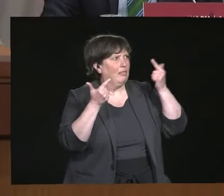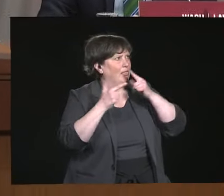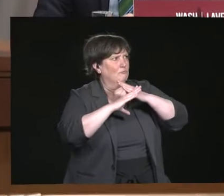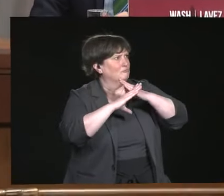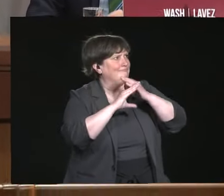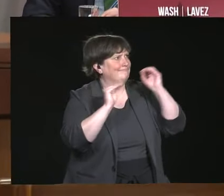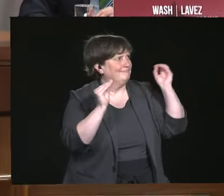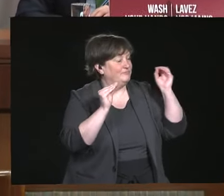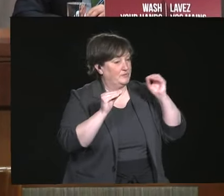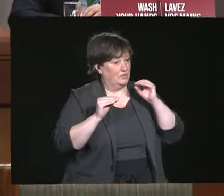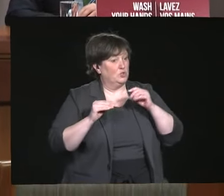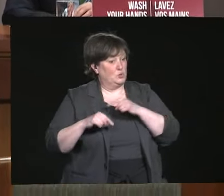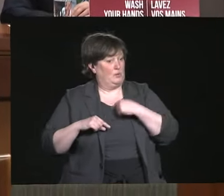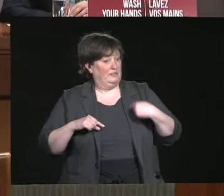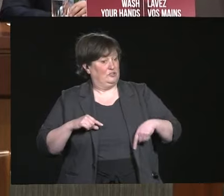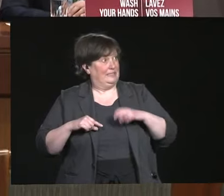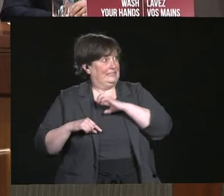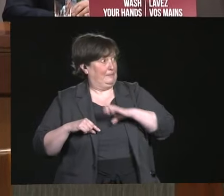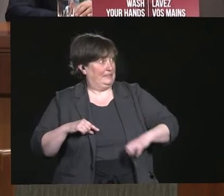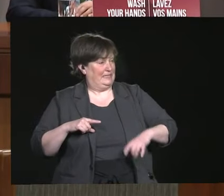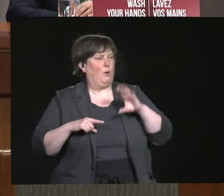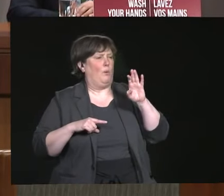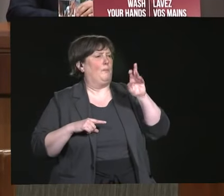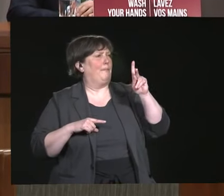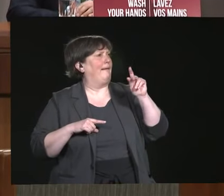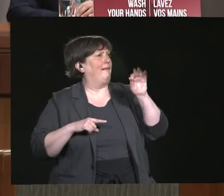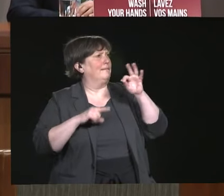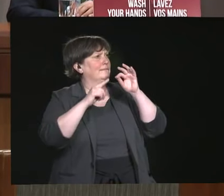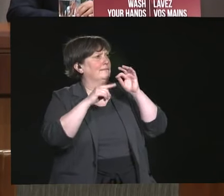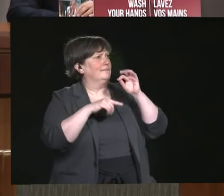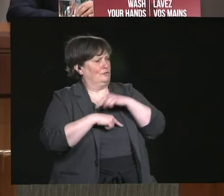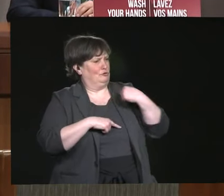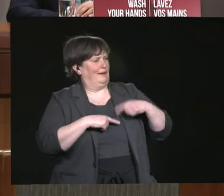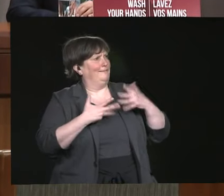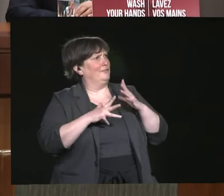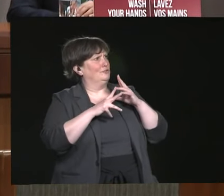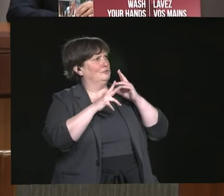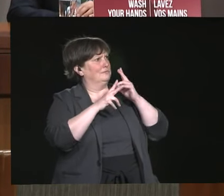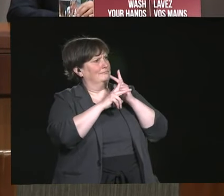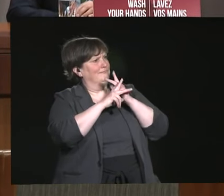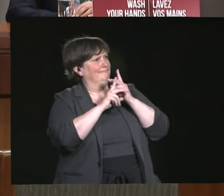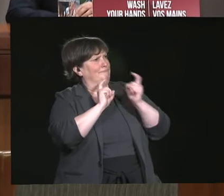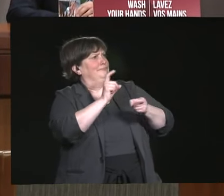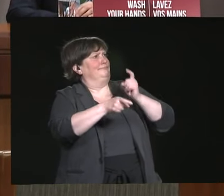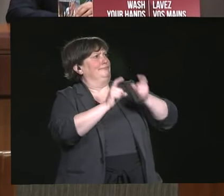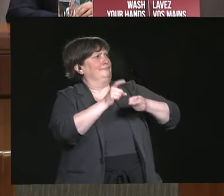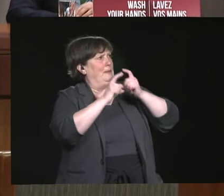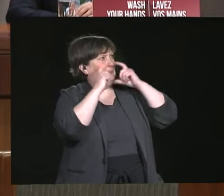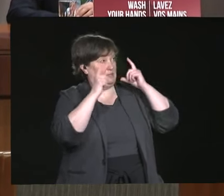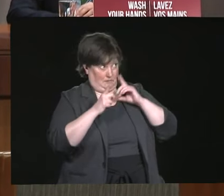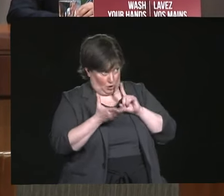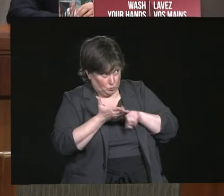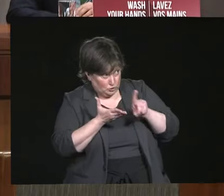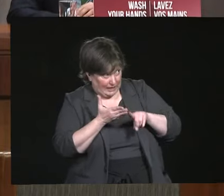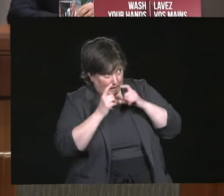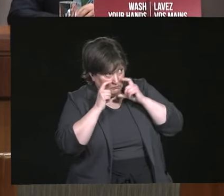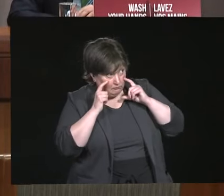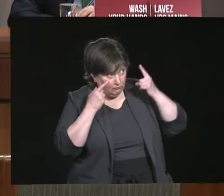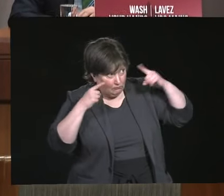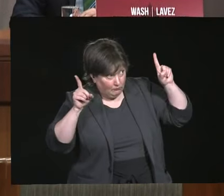has donated us some masks. Are we doing any checks to make sure what we're getting from China is effective and functional?